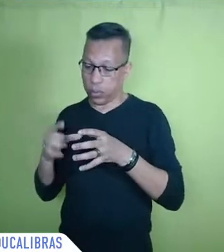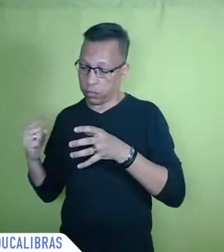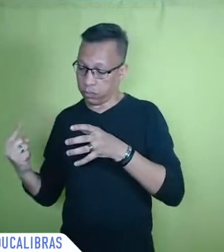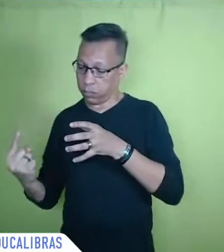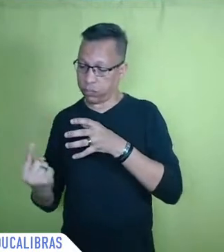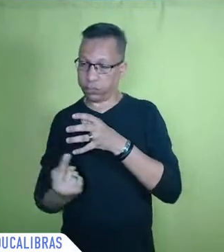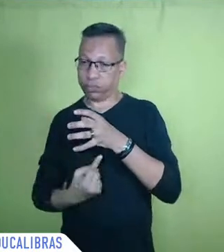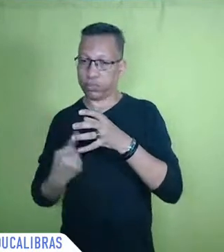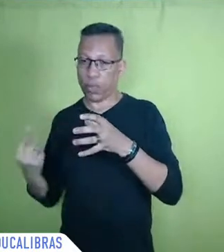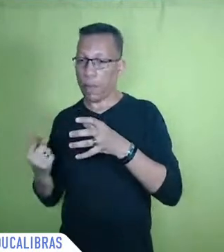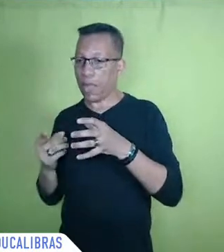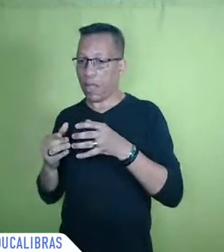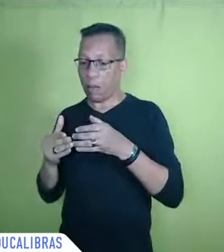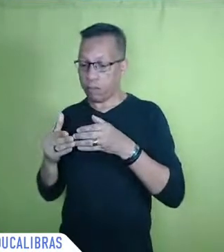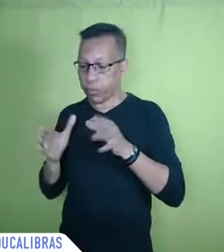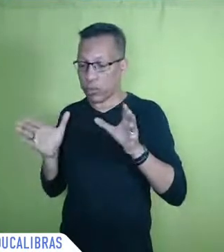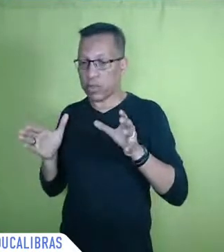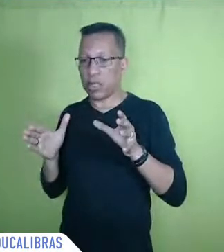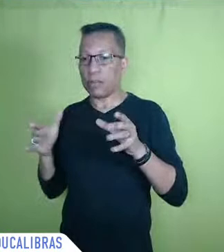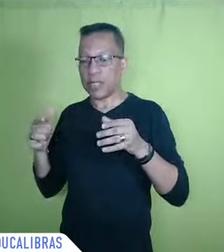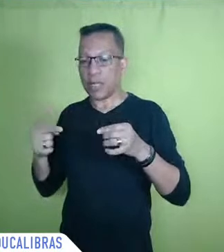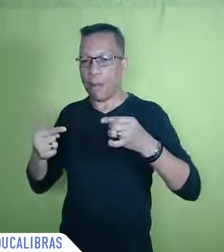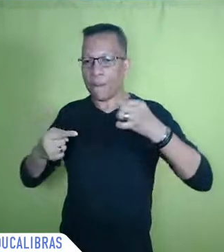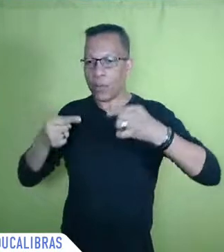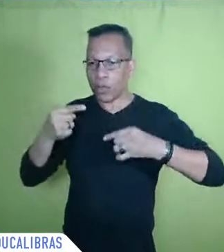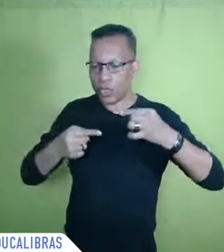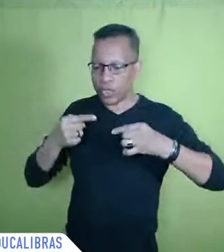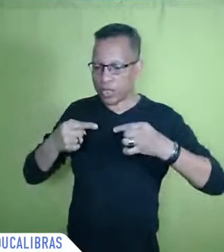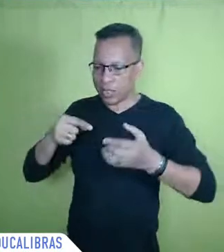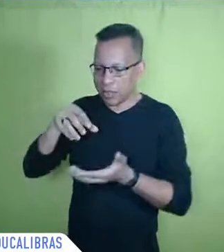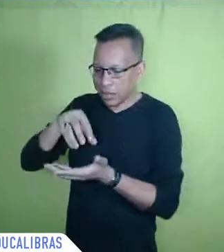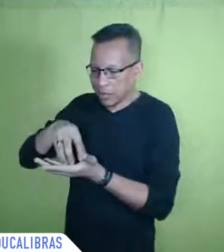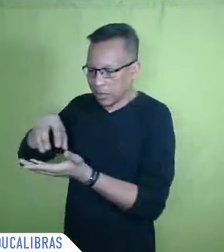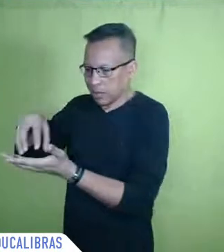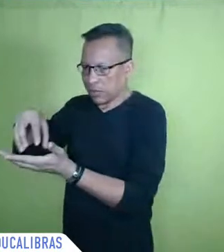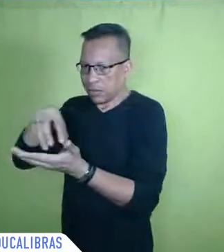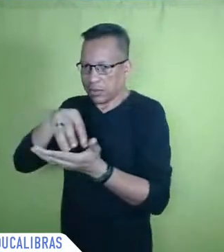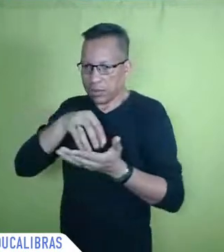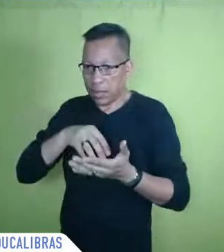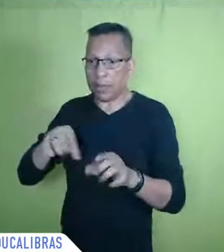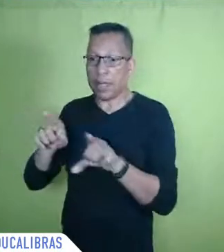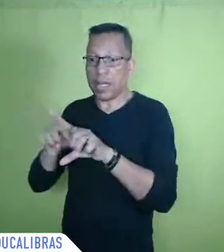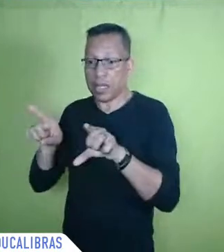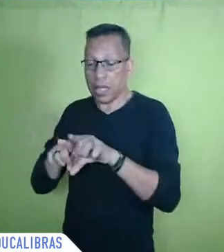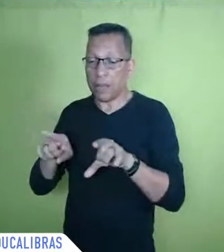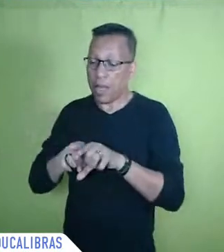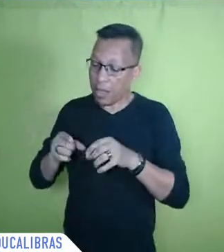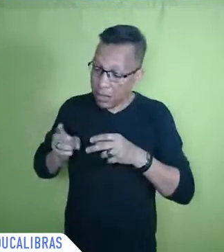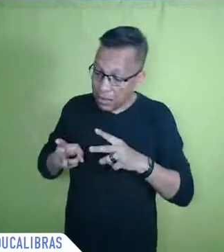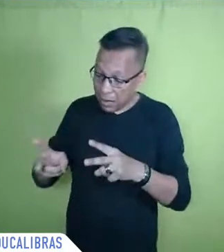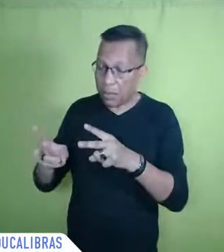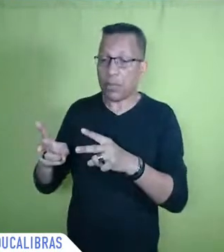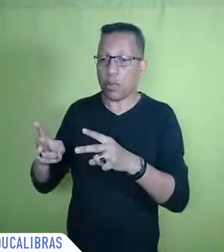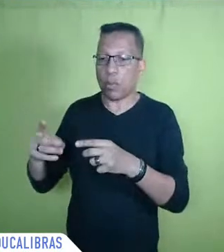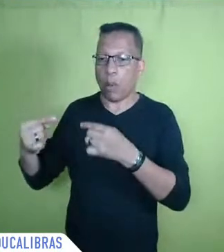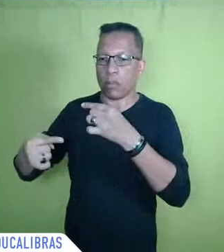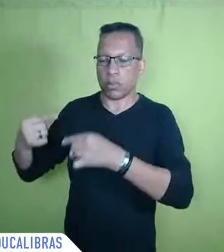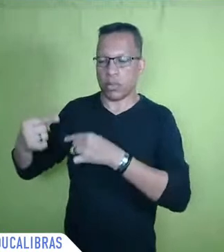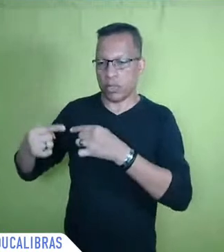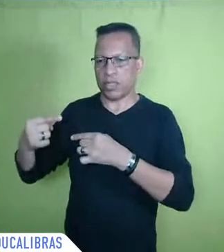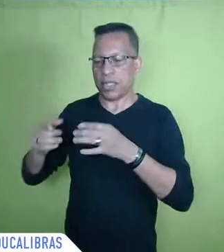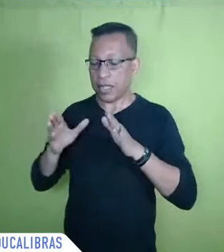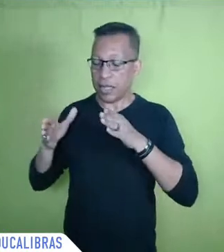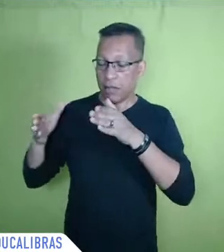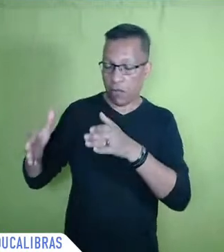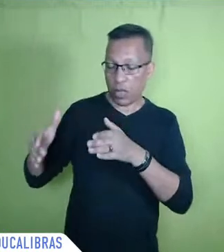cycle that it's very hard to break. And breaking this cycle requires policies between sectors